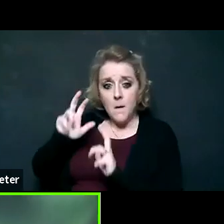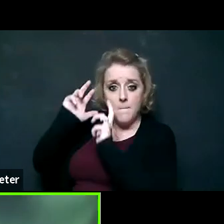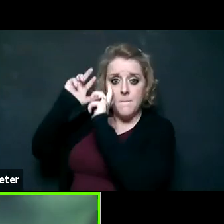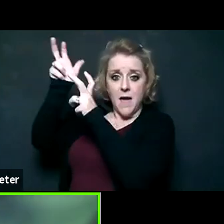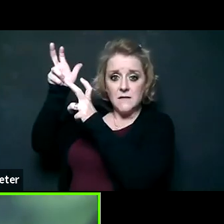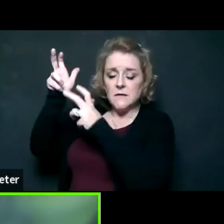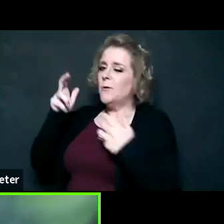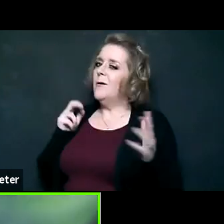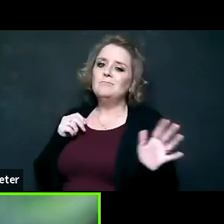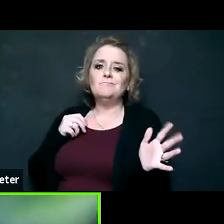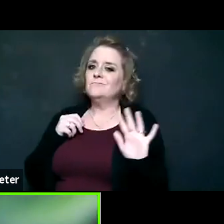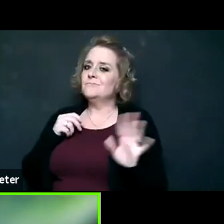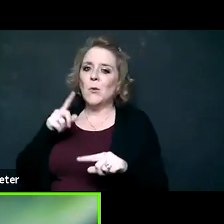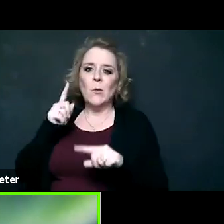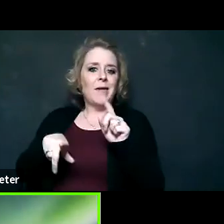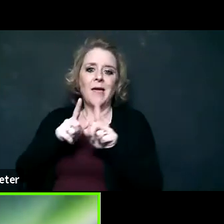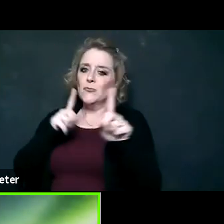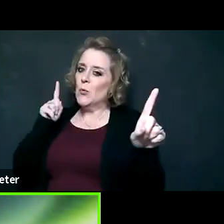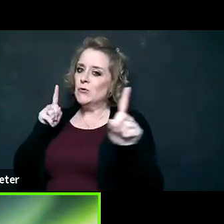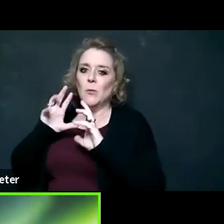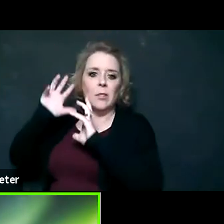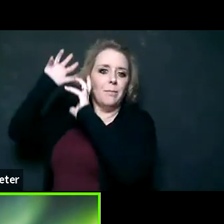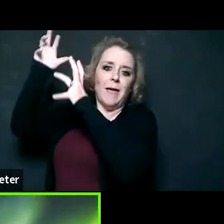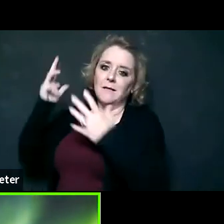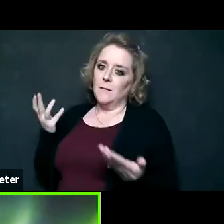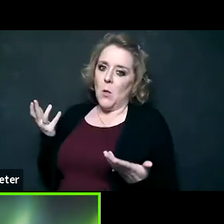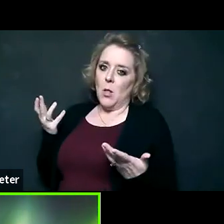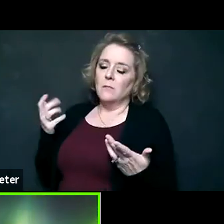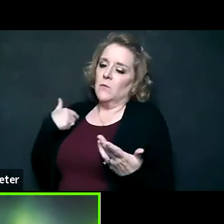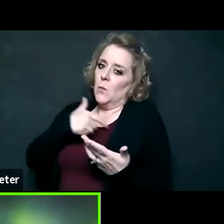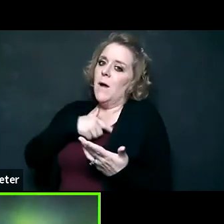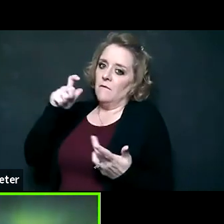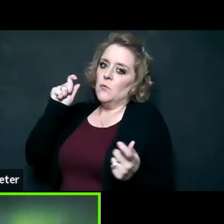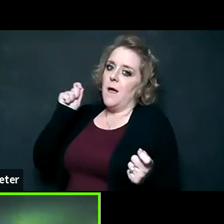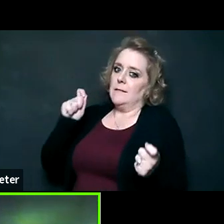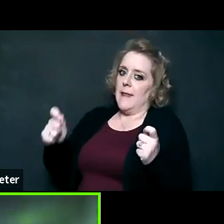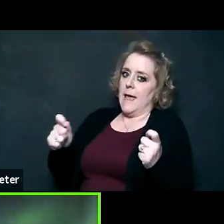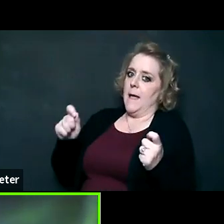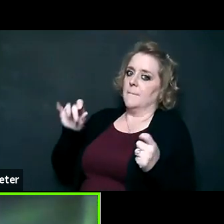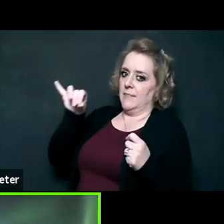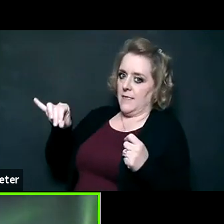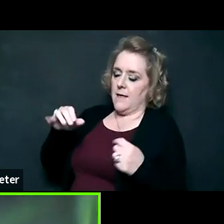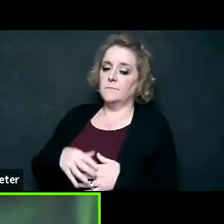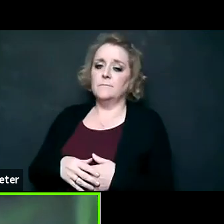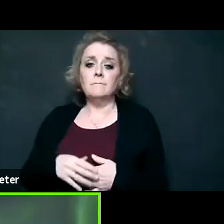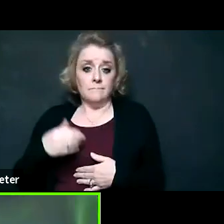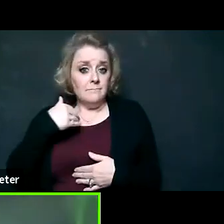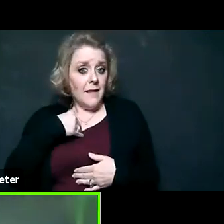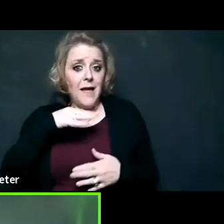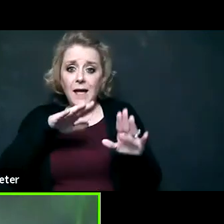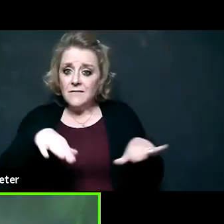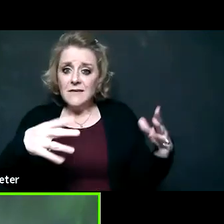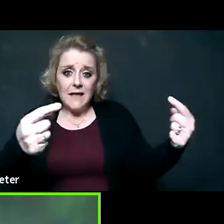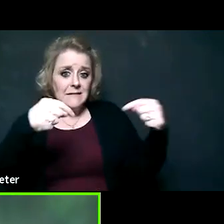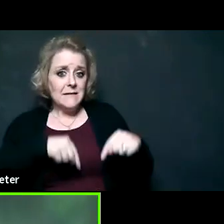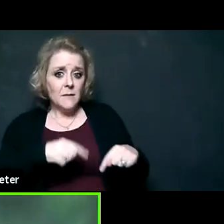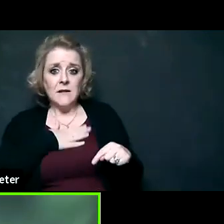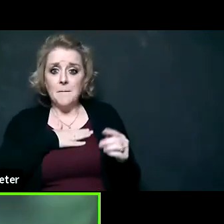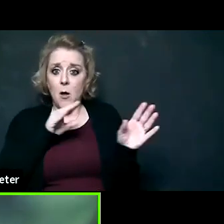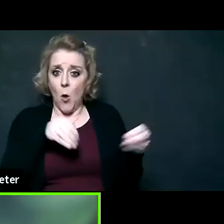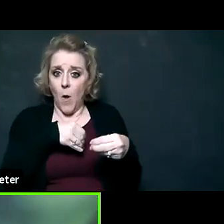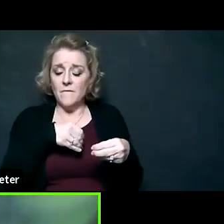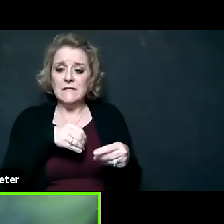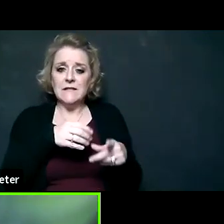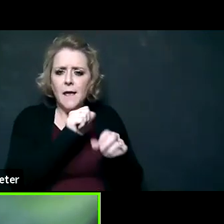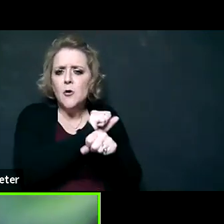be such a good social distancer. So I'd have to adapt my basketball game. I have kids coming in here all the time and they're working on skills. They're going to